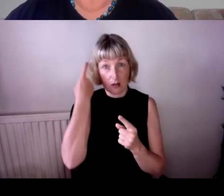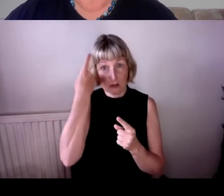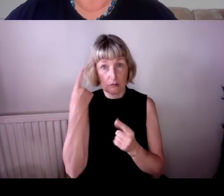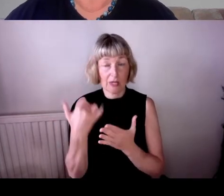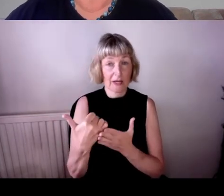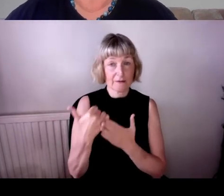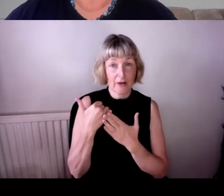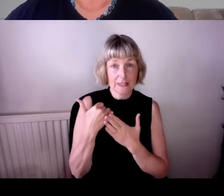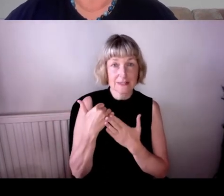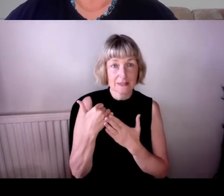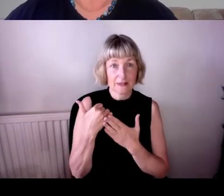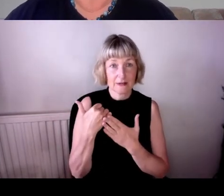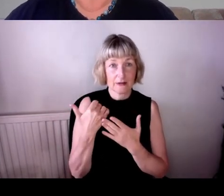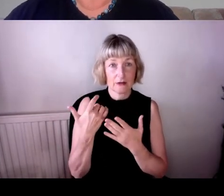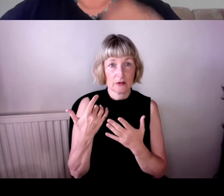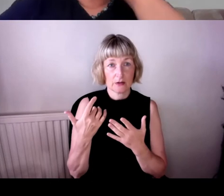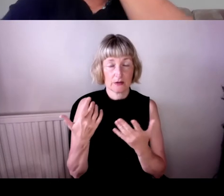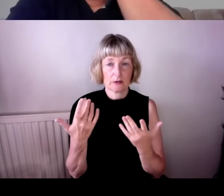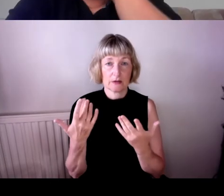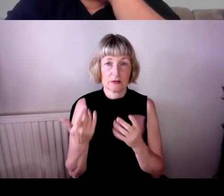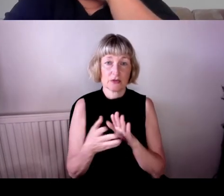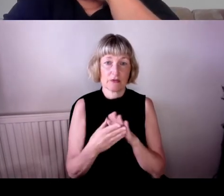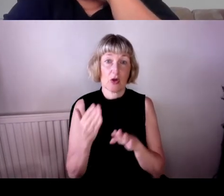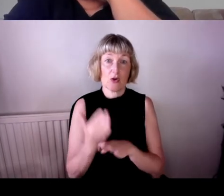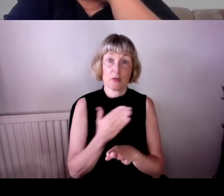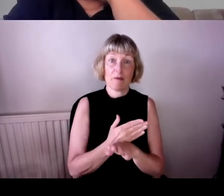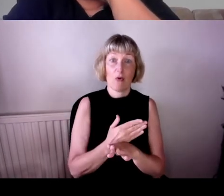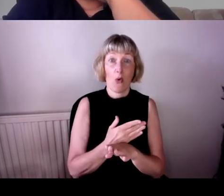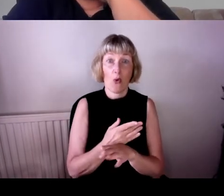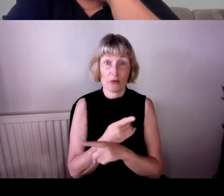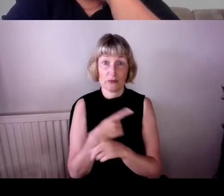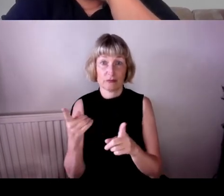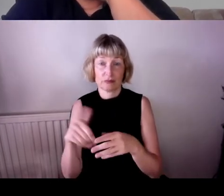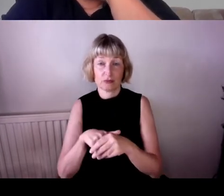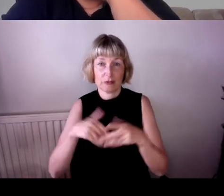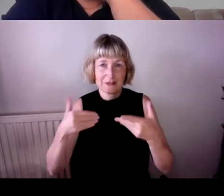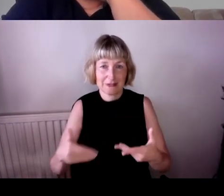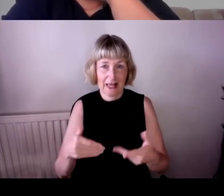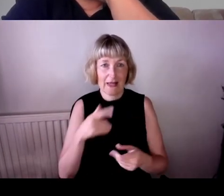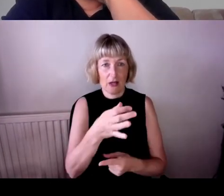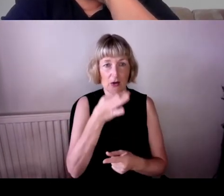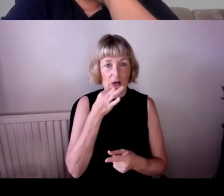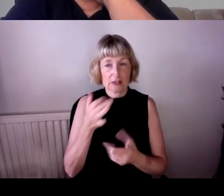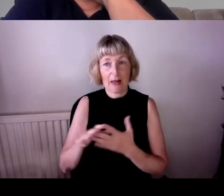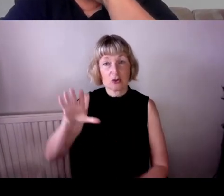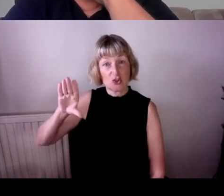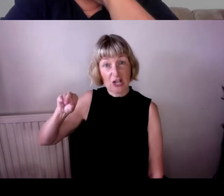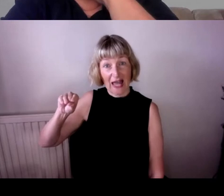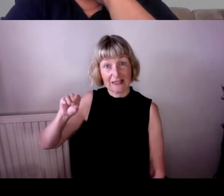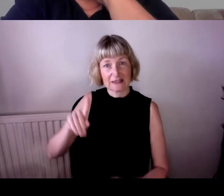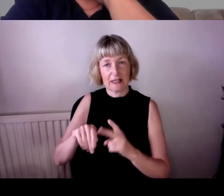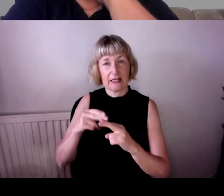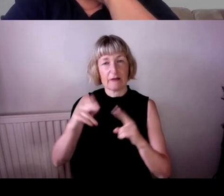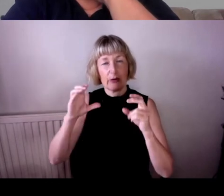that, so like earlier before everybody else joined this Zoom meeting today, you asked about the chat today and whether we'd be blocking